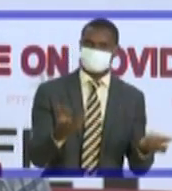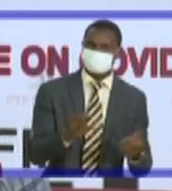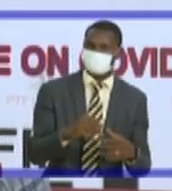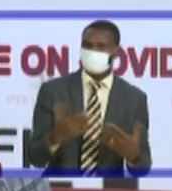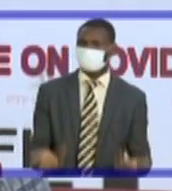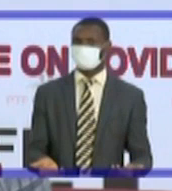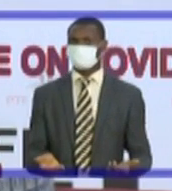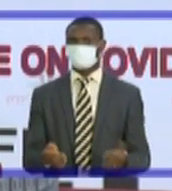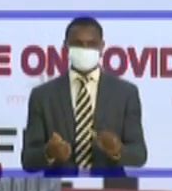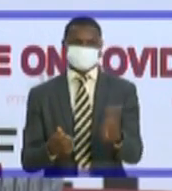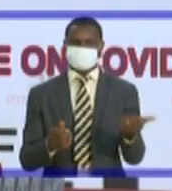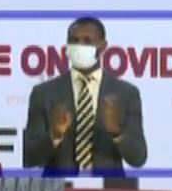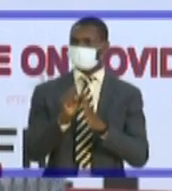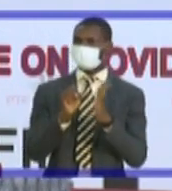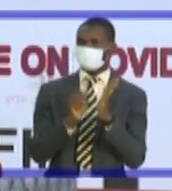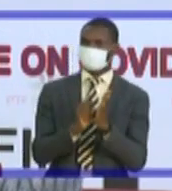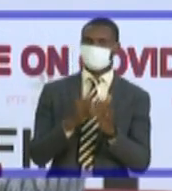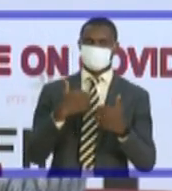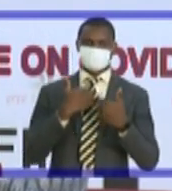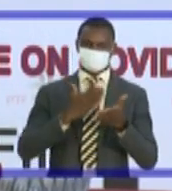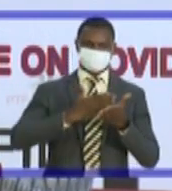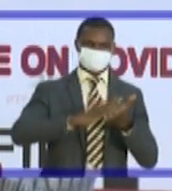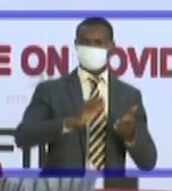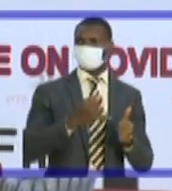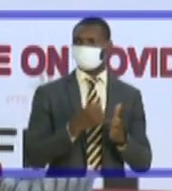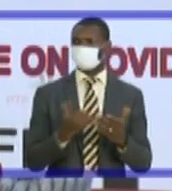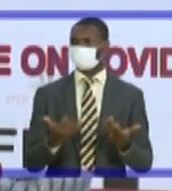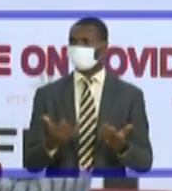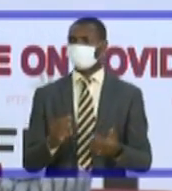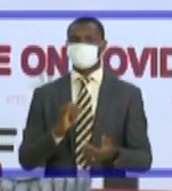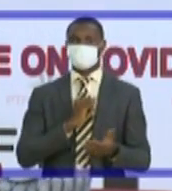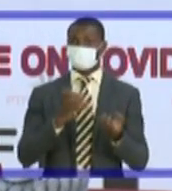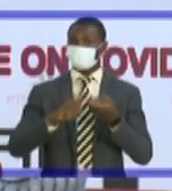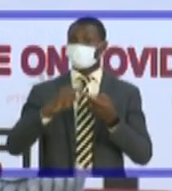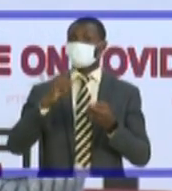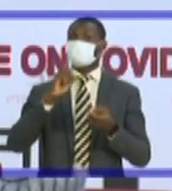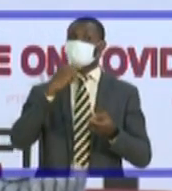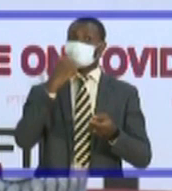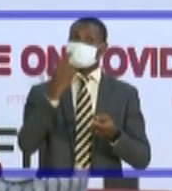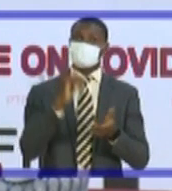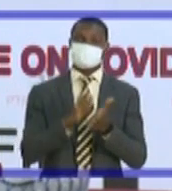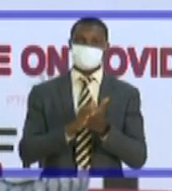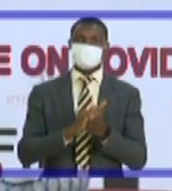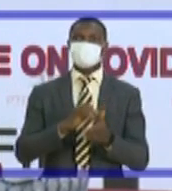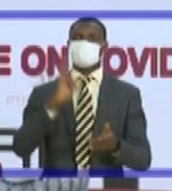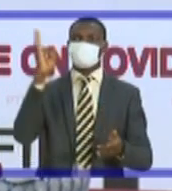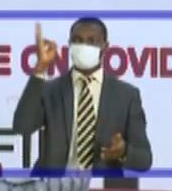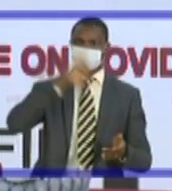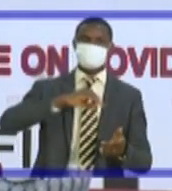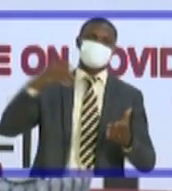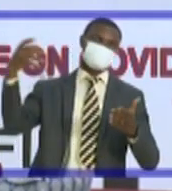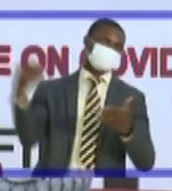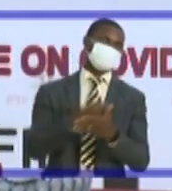And other states have rejected. I want to say here very categorically that that is fake news. It's not